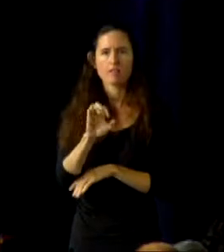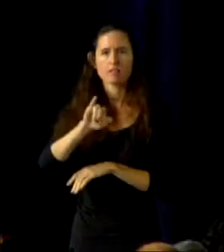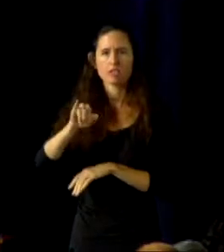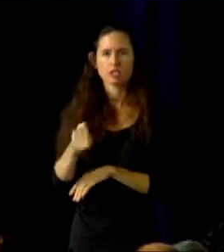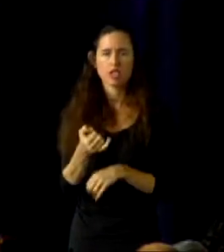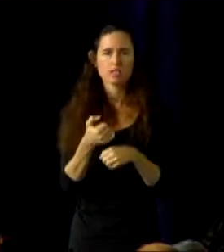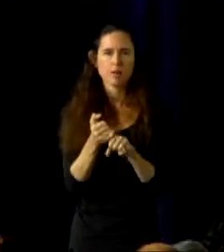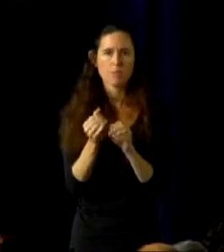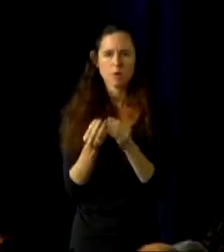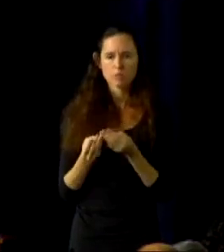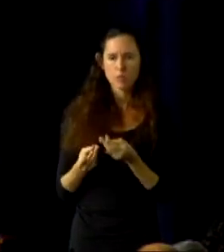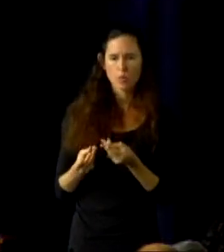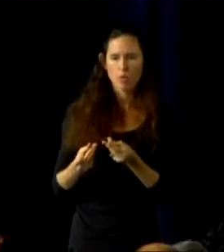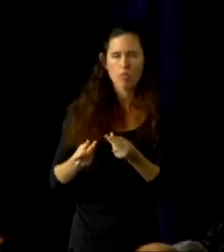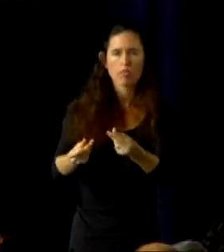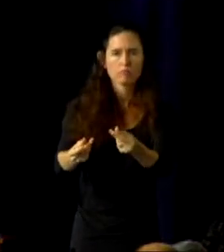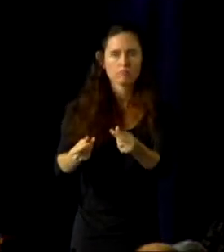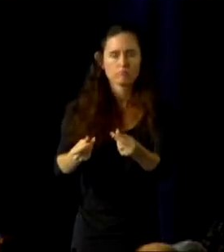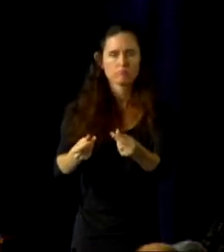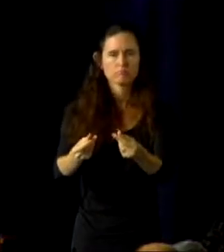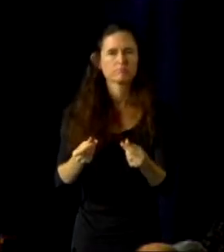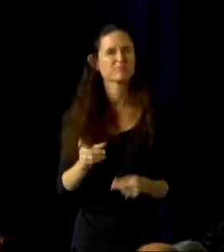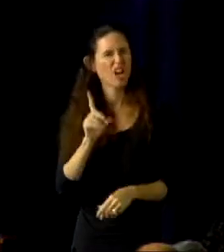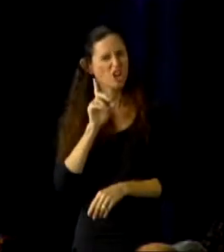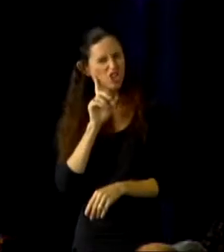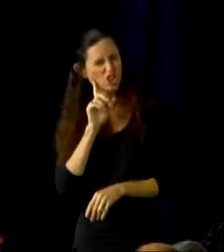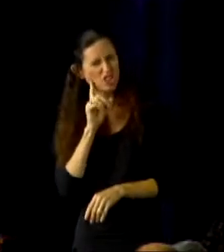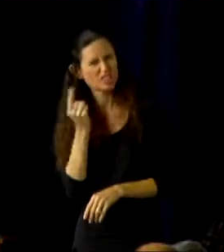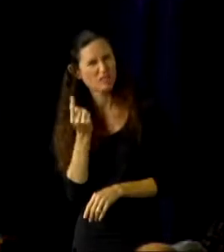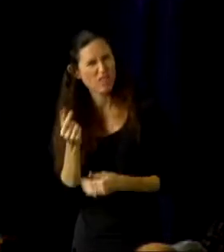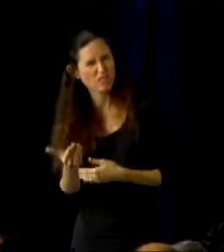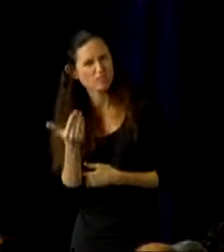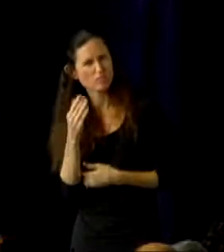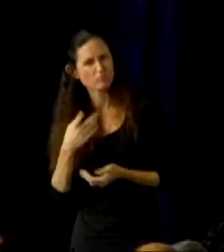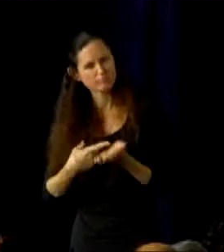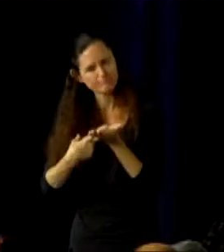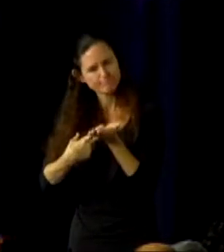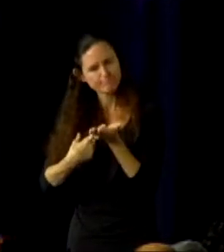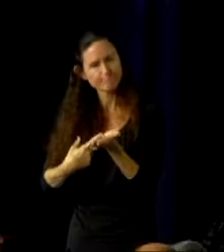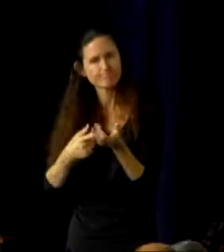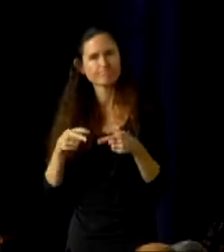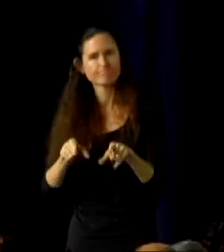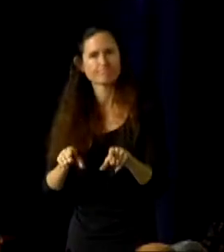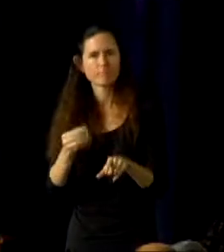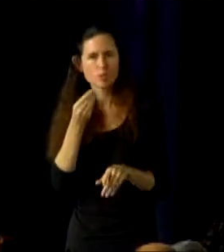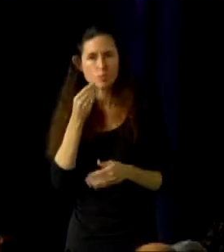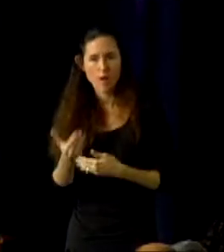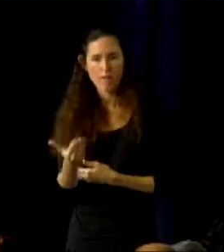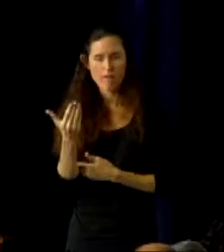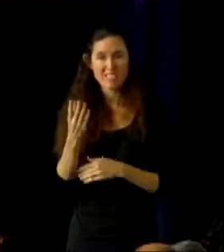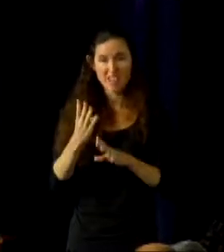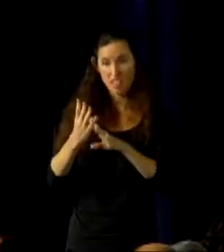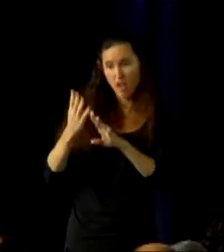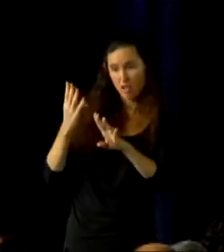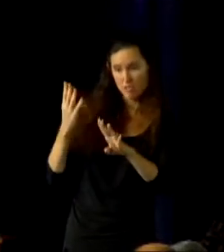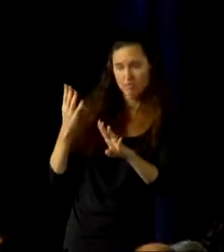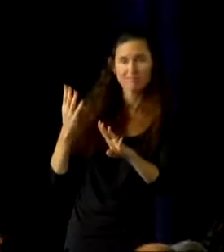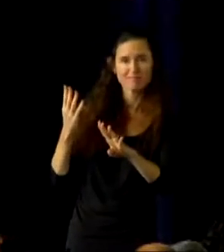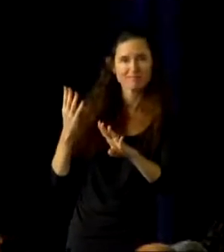smoother transactions. I heard from someone this morning talking out there during the breakfast about the lines are shorter, which is a good thing because the problems